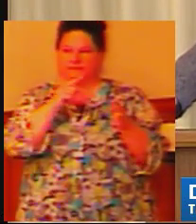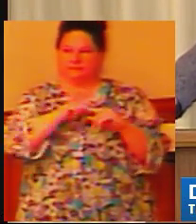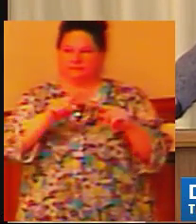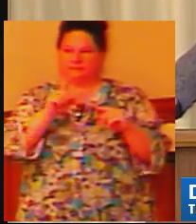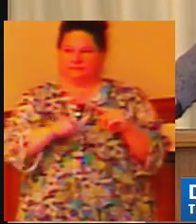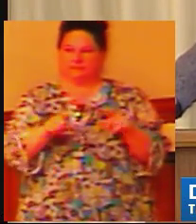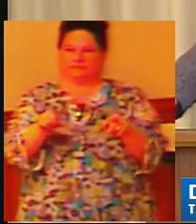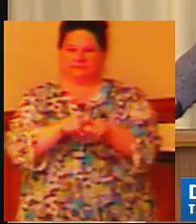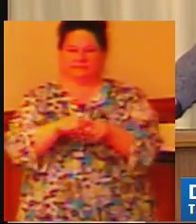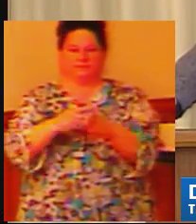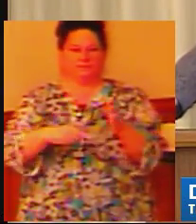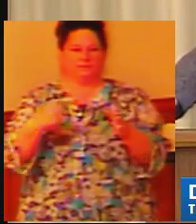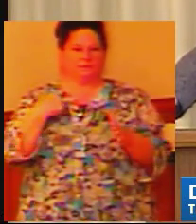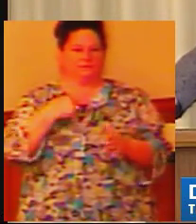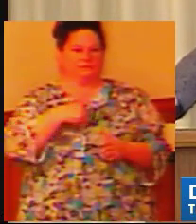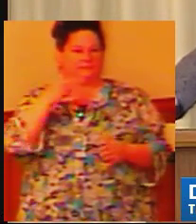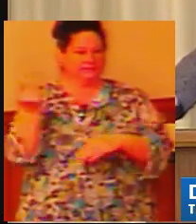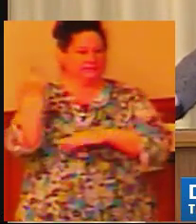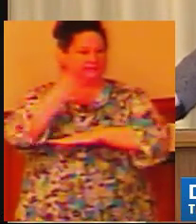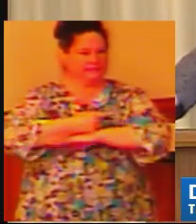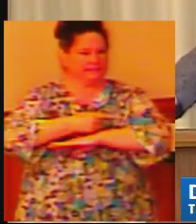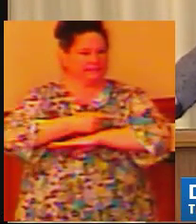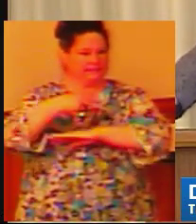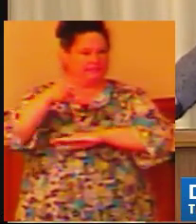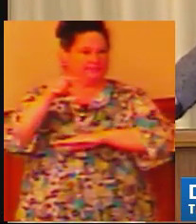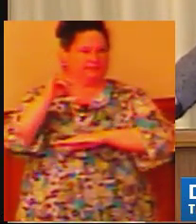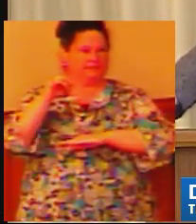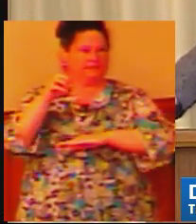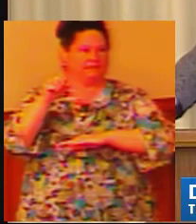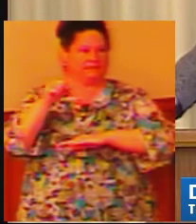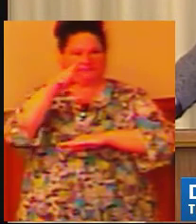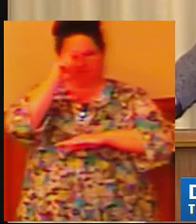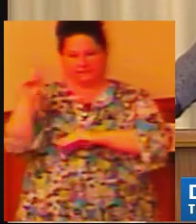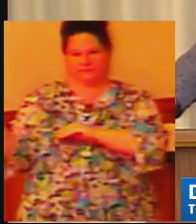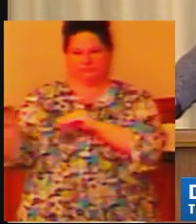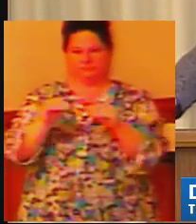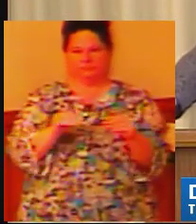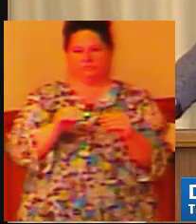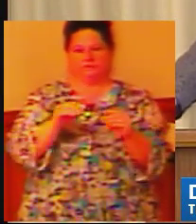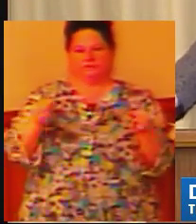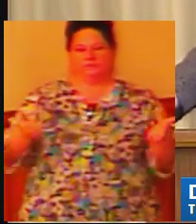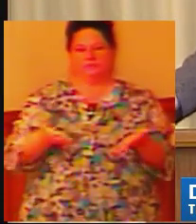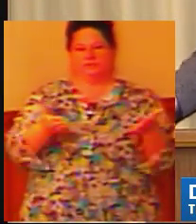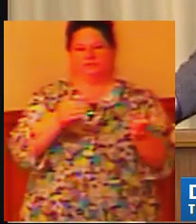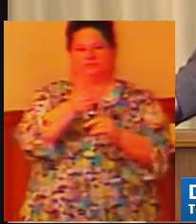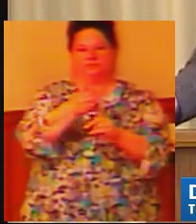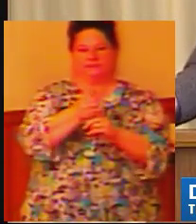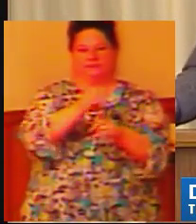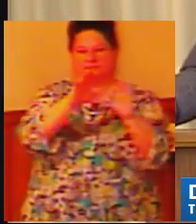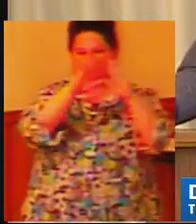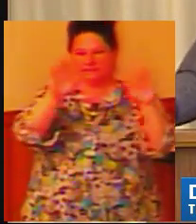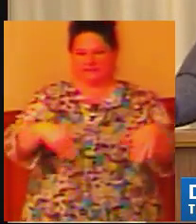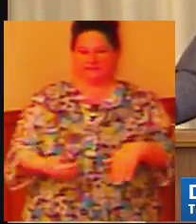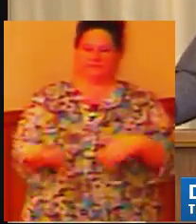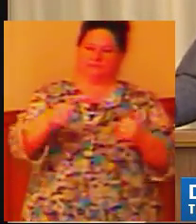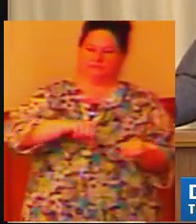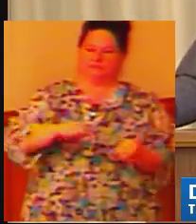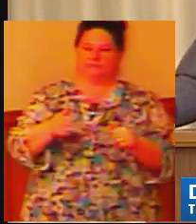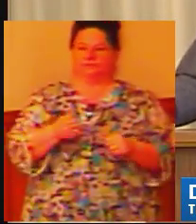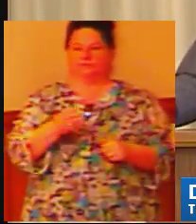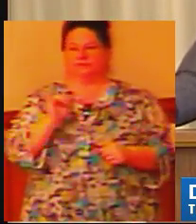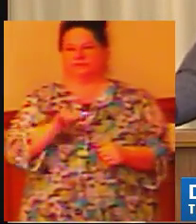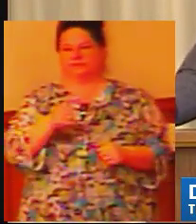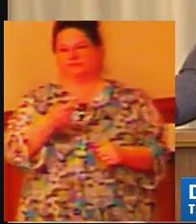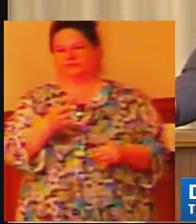said, to what we see at the Day of Pentecost, because it moved him and his household to be baptized. So there's just a couple of